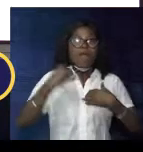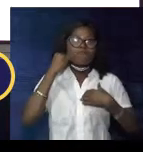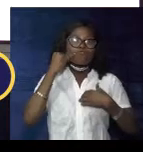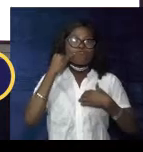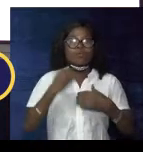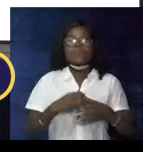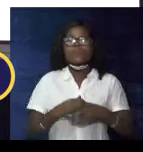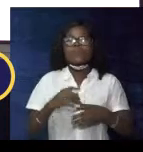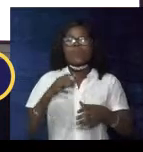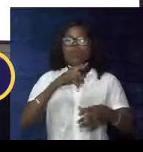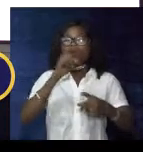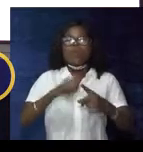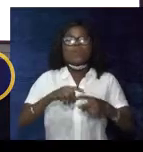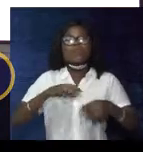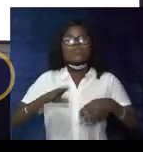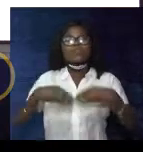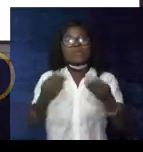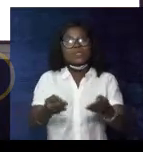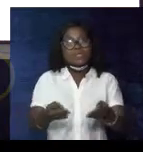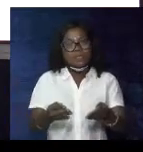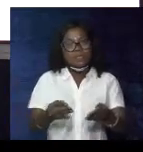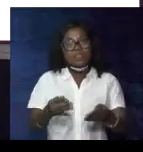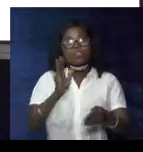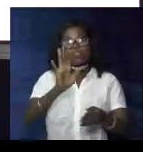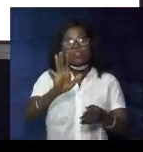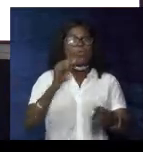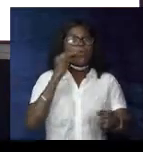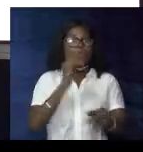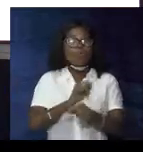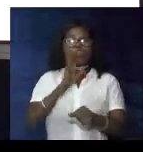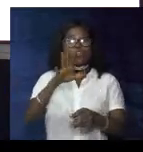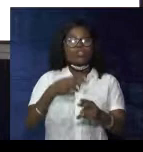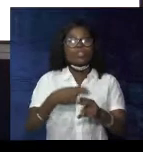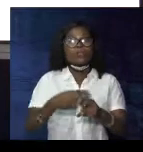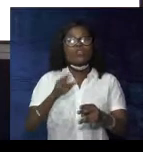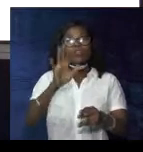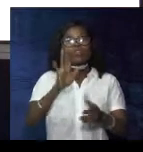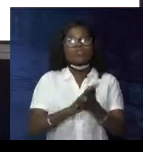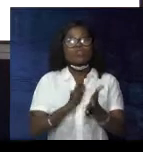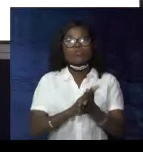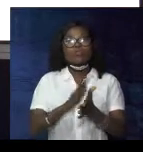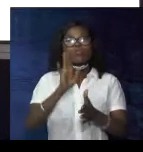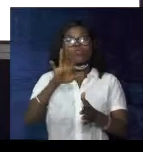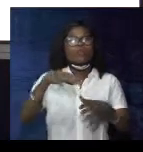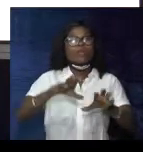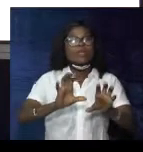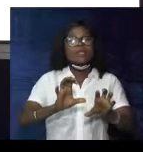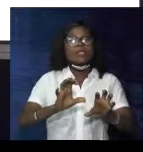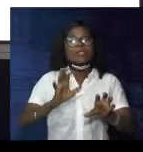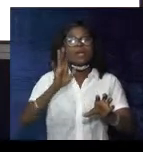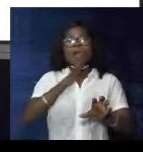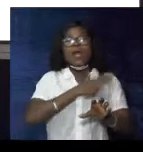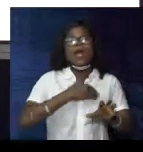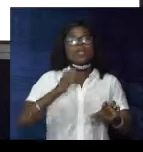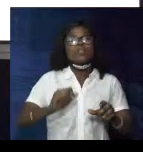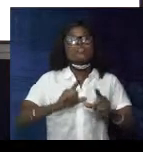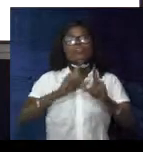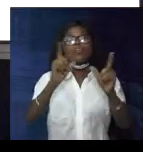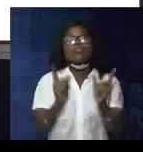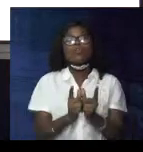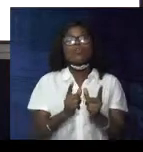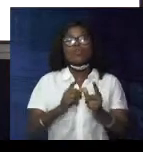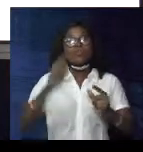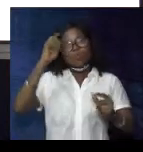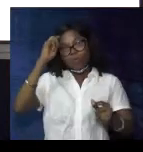magic juice. And please, when you are submitting your homework, your name, your school, your class, and